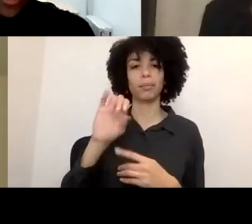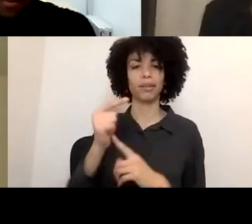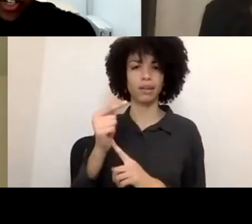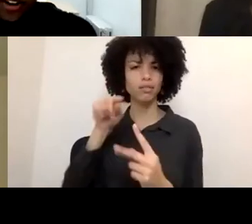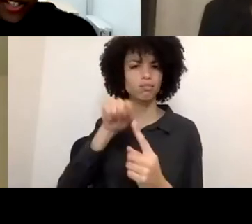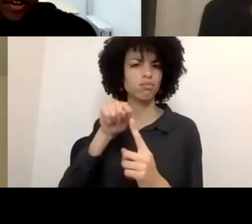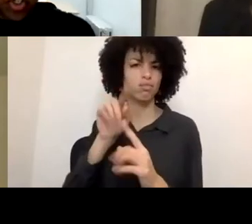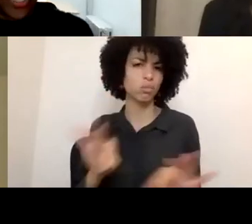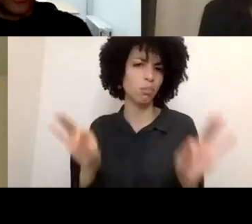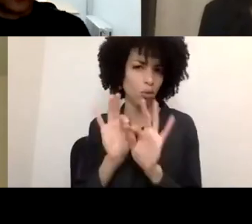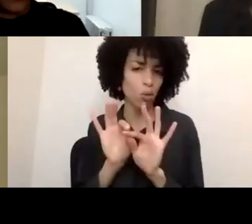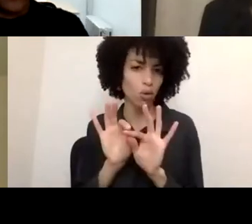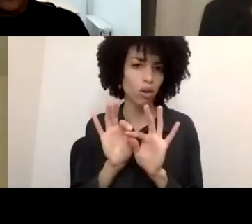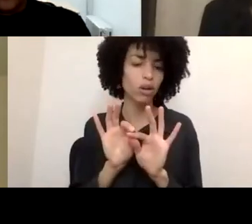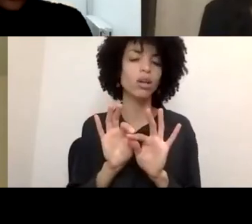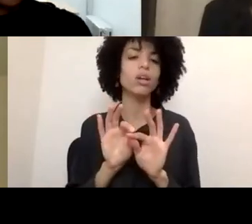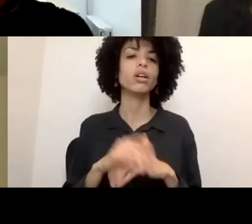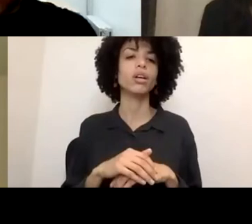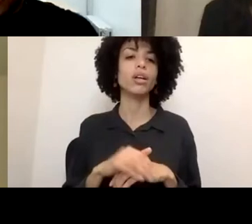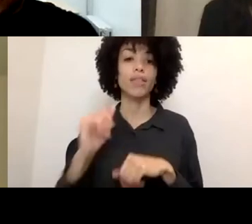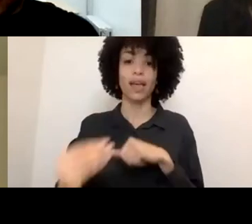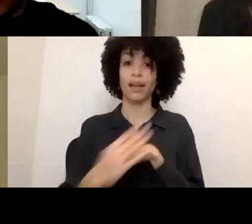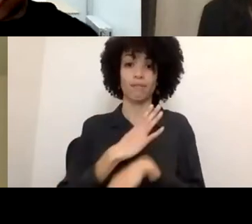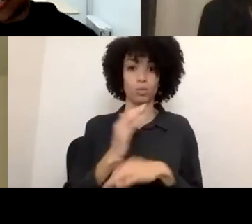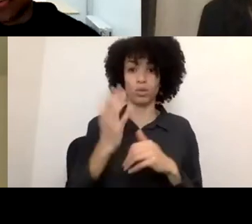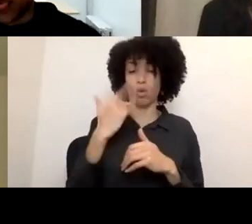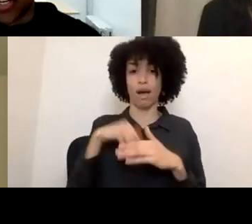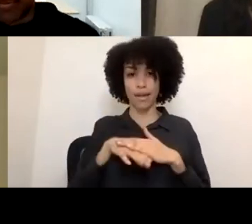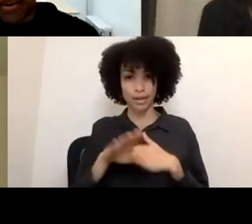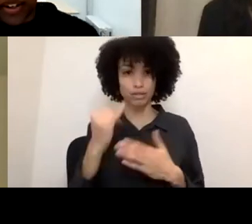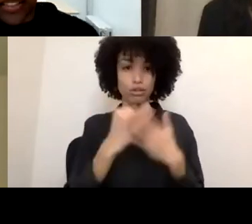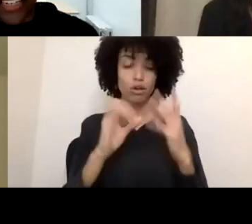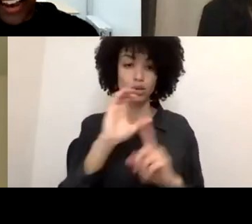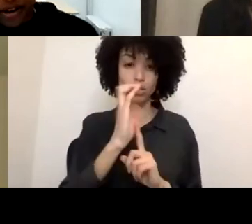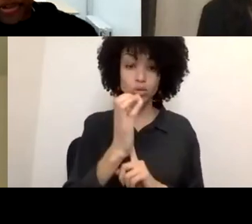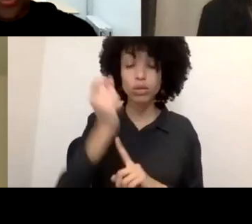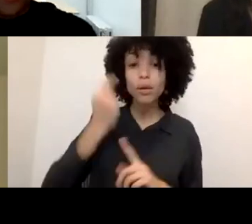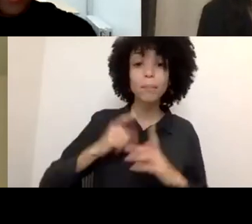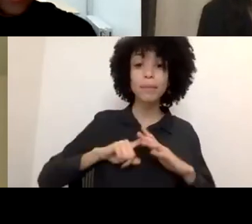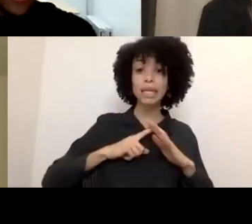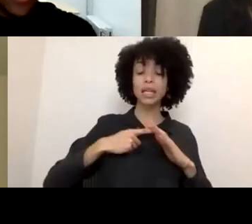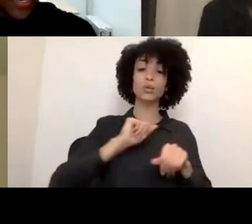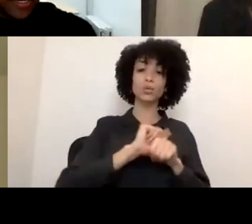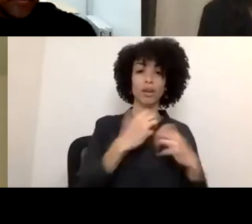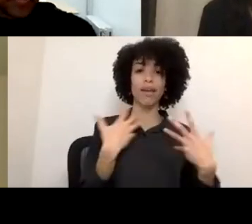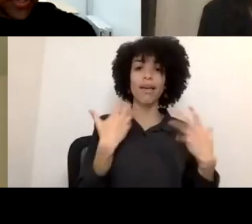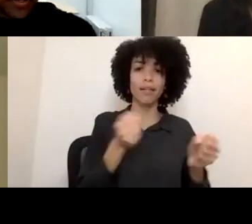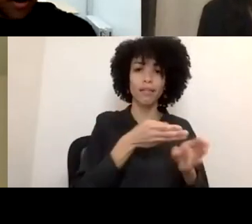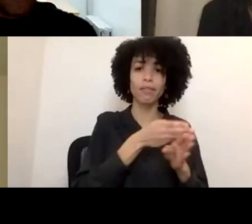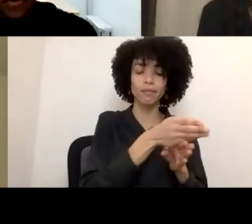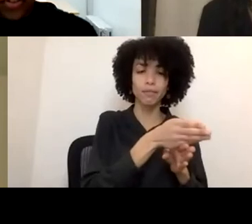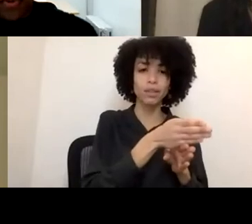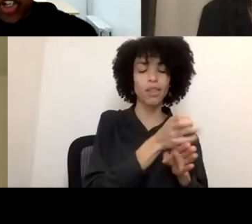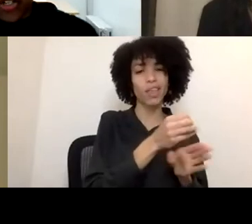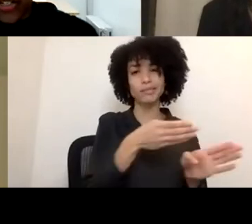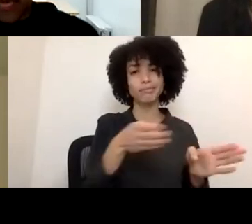I came into arts and culture. I actually did not start my career in arts and culture. I was working primarily in health, and